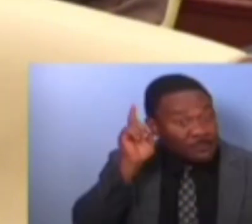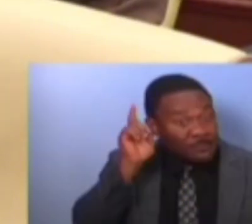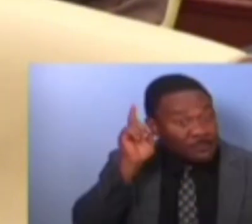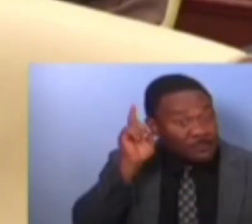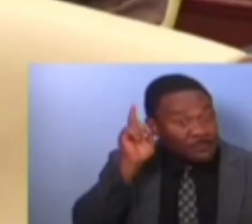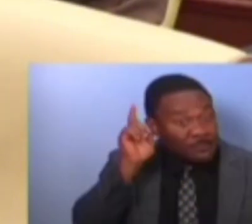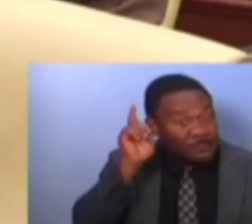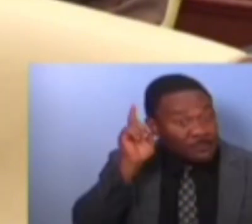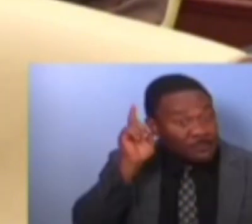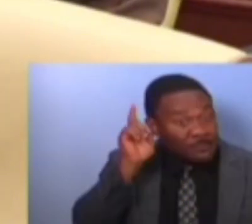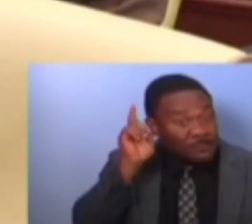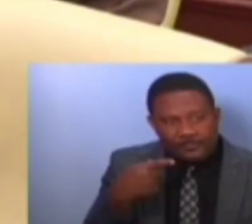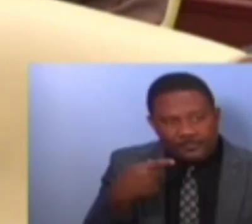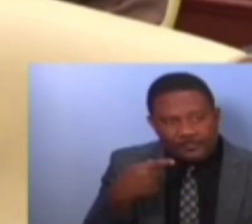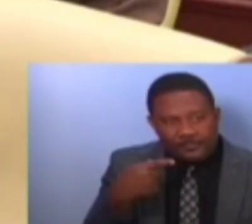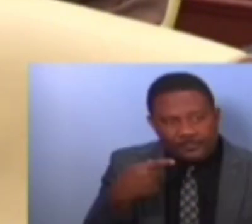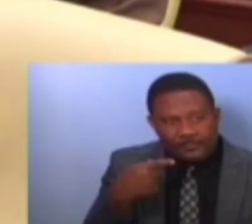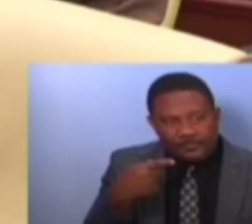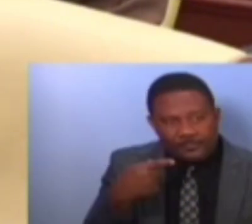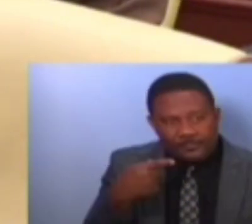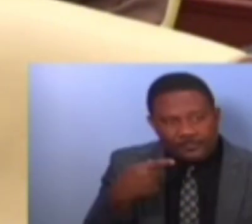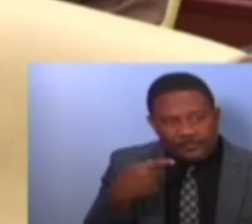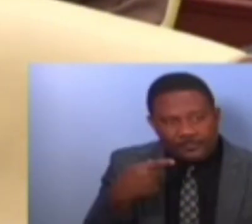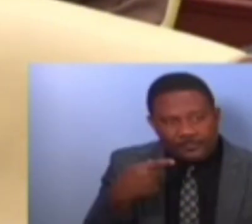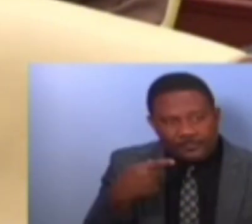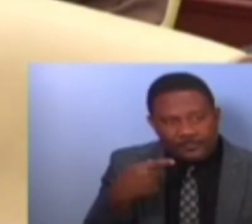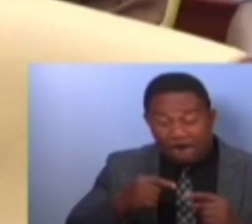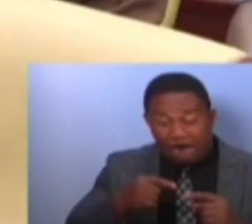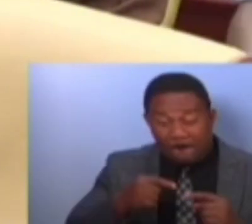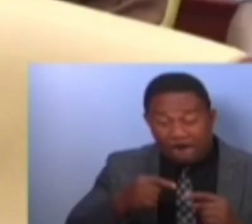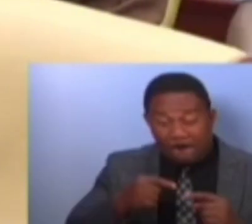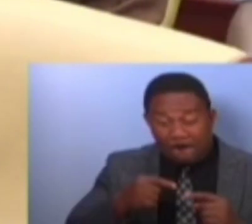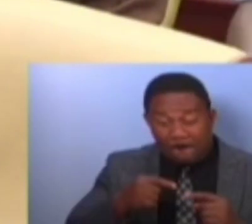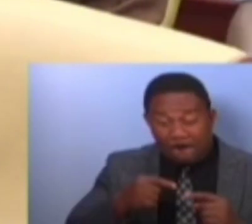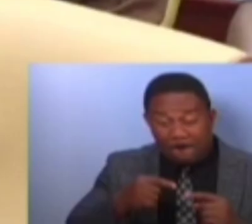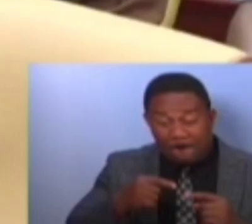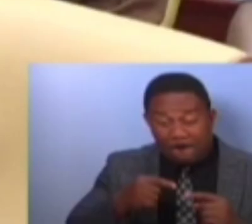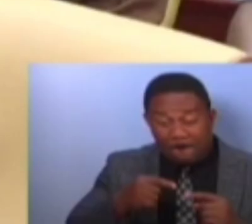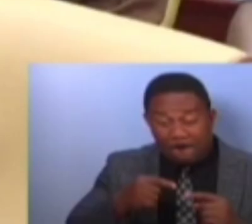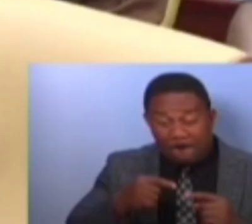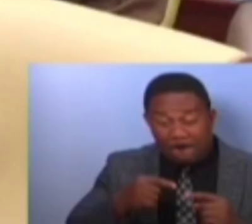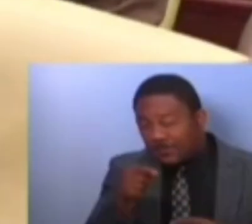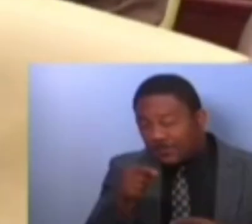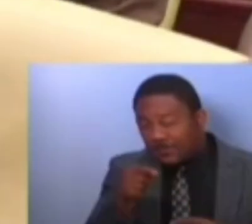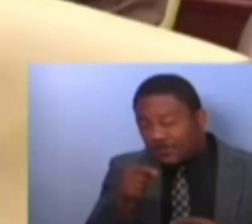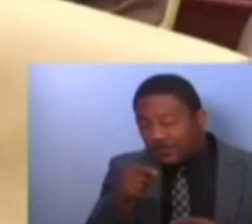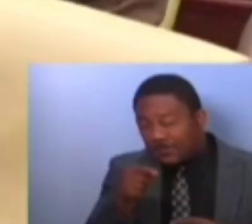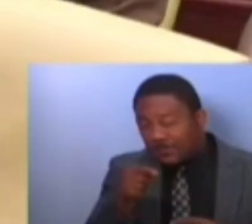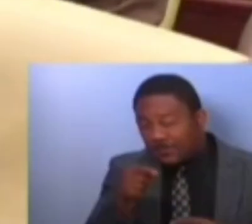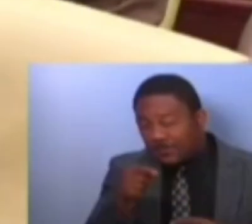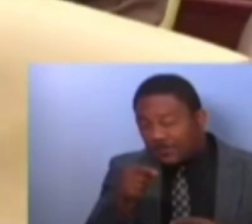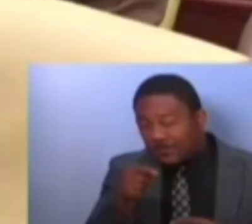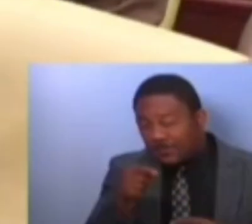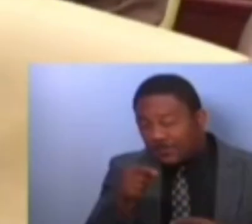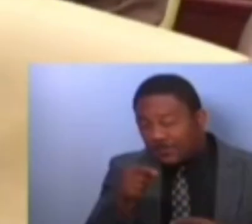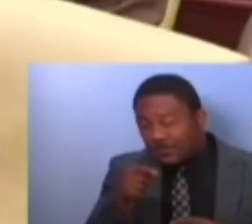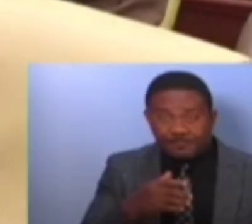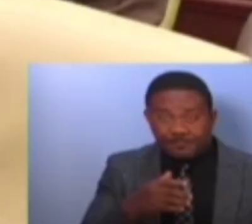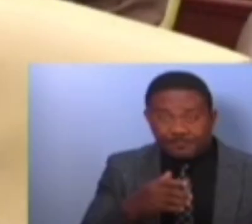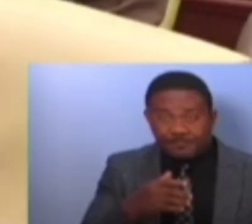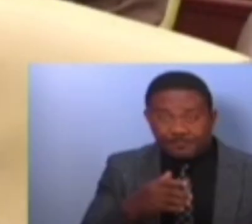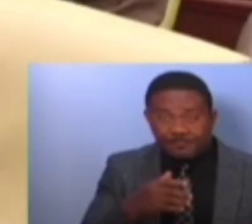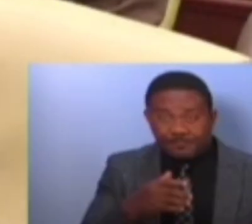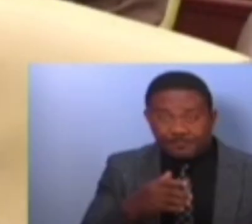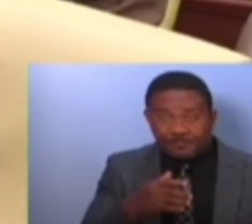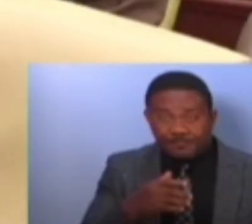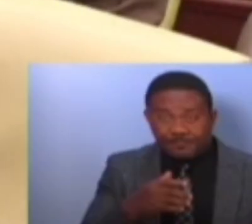within the debate. Most importantly, Mr. Chair, 11, it says, a mover of a